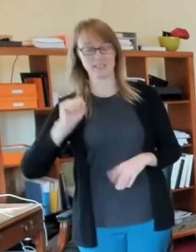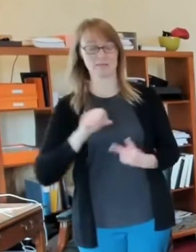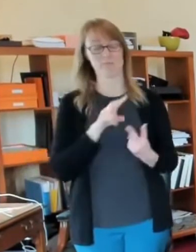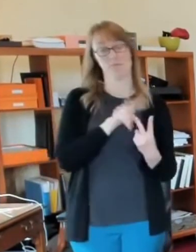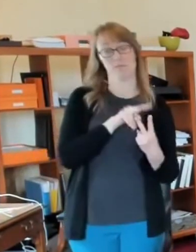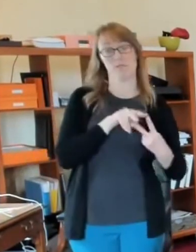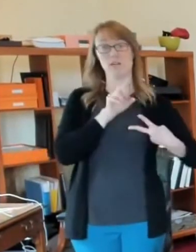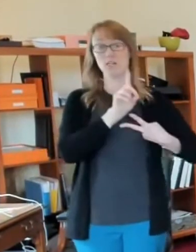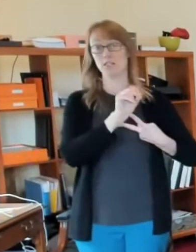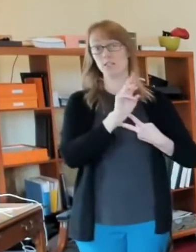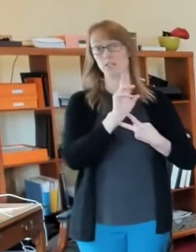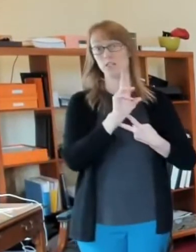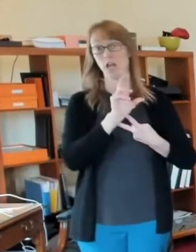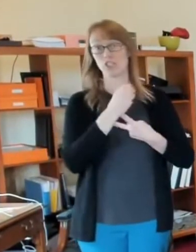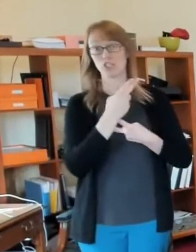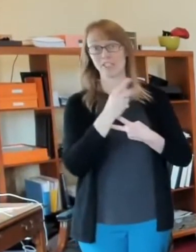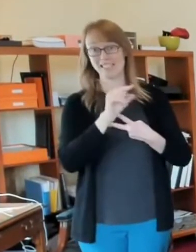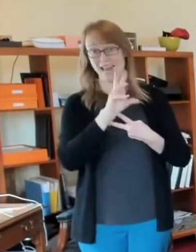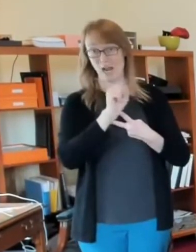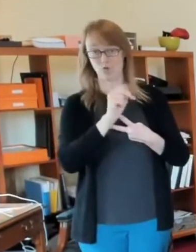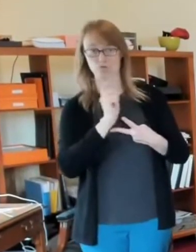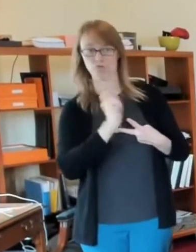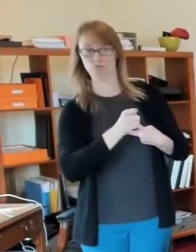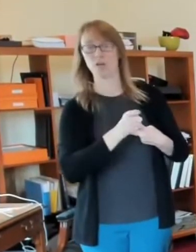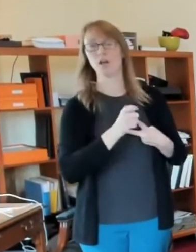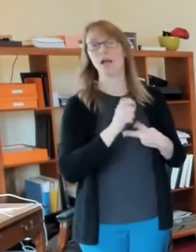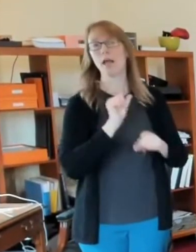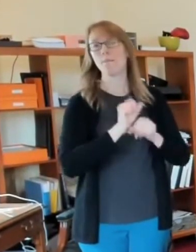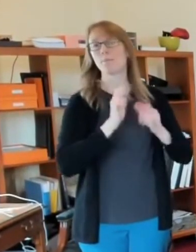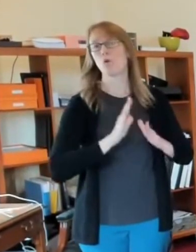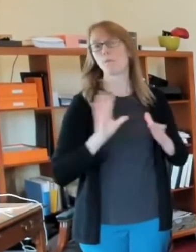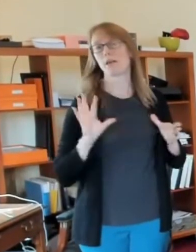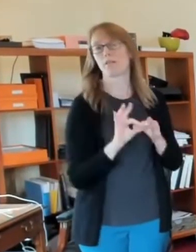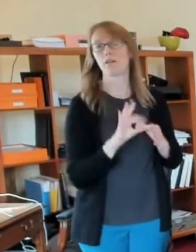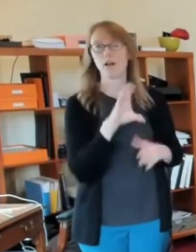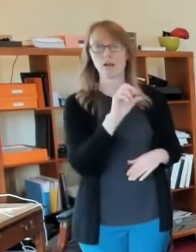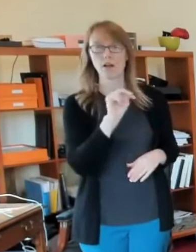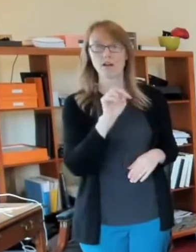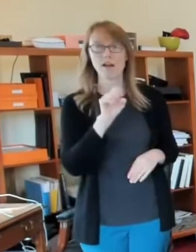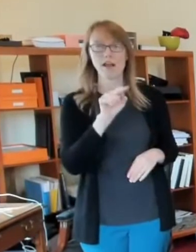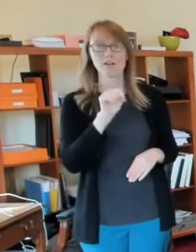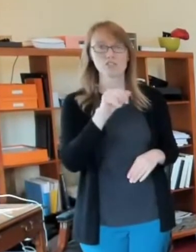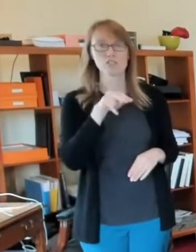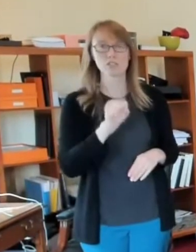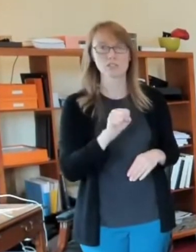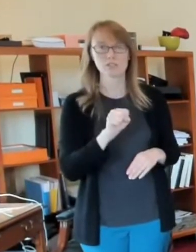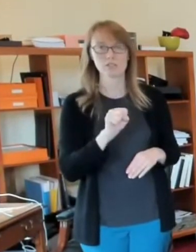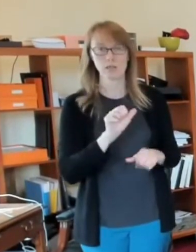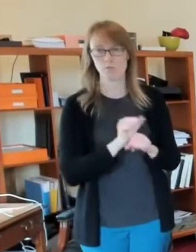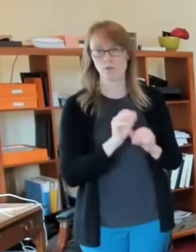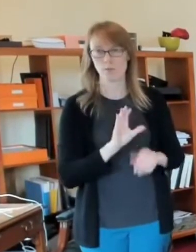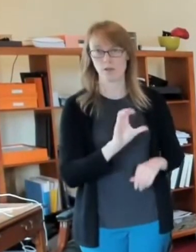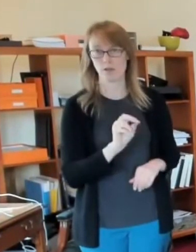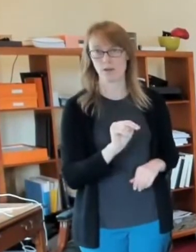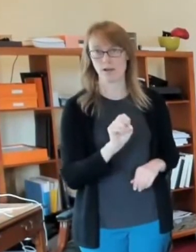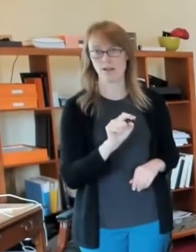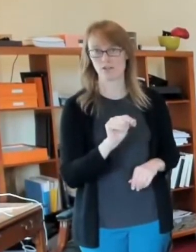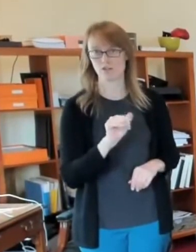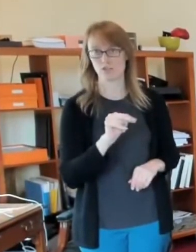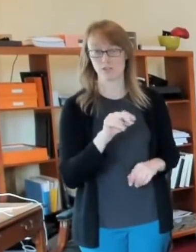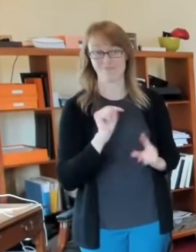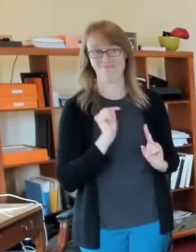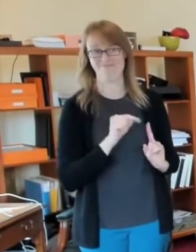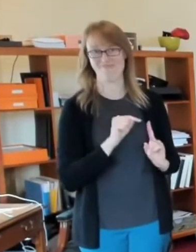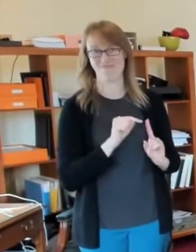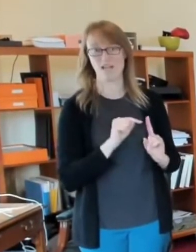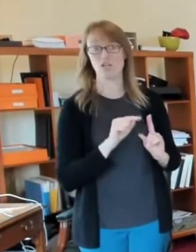been awarded to Employment Connections. That was just about a week or 10 days ago. So they are in the process of hiring